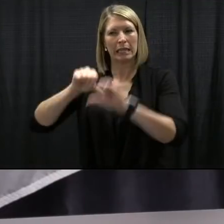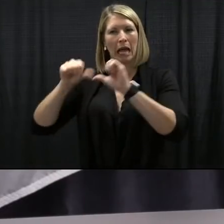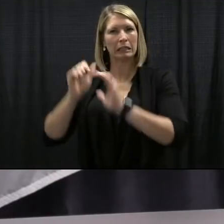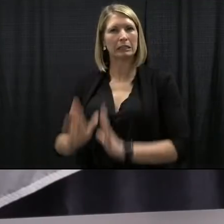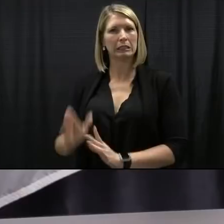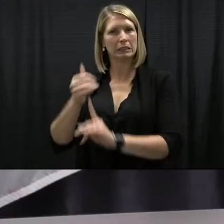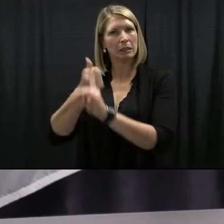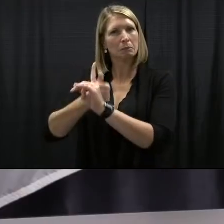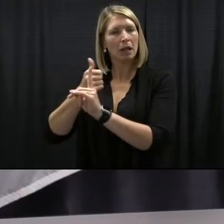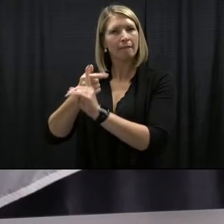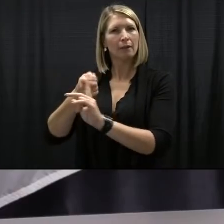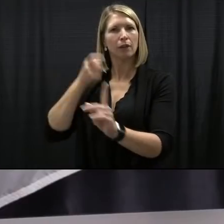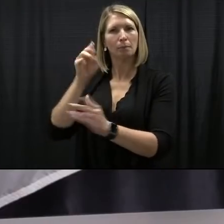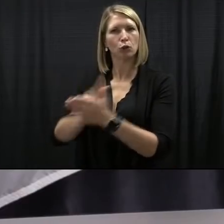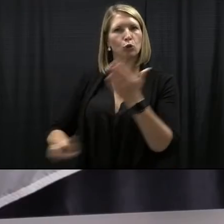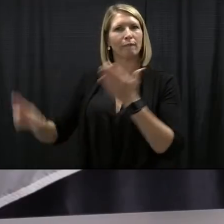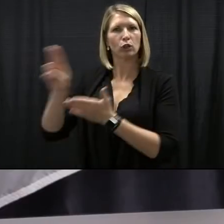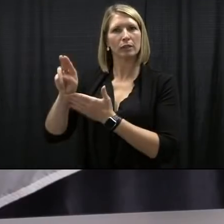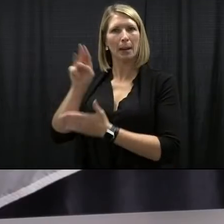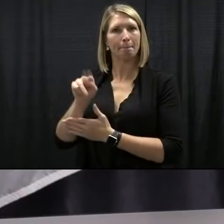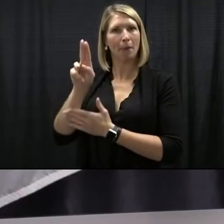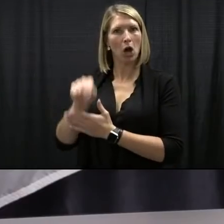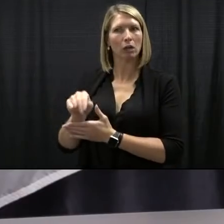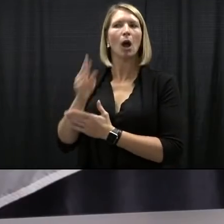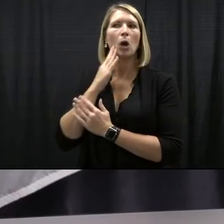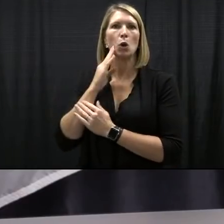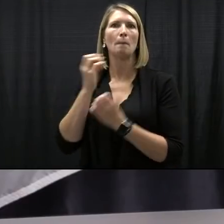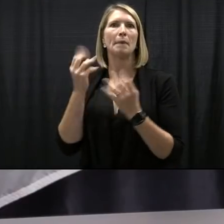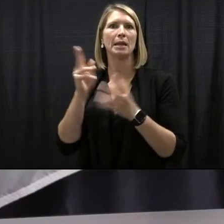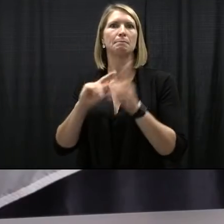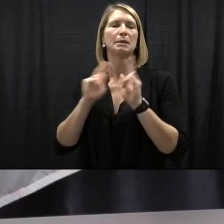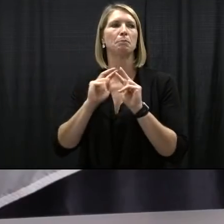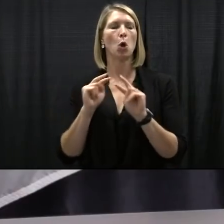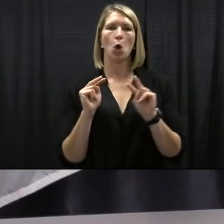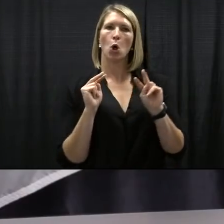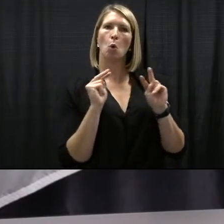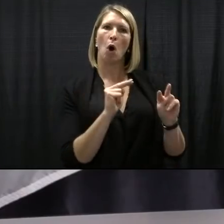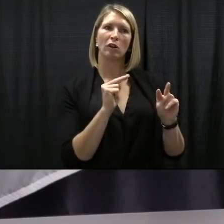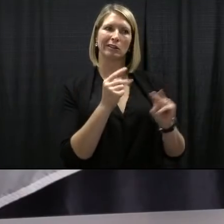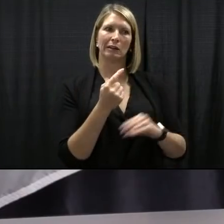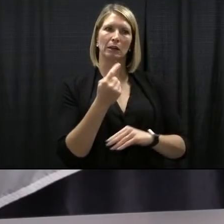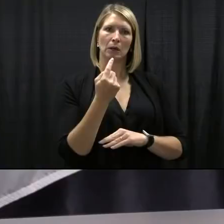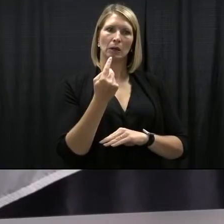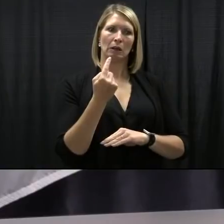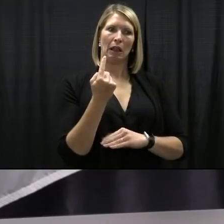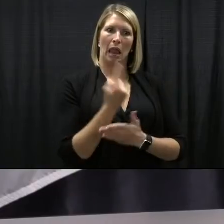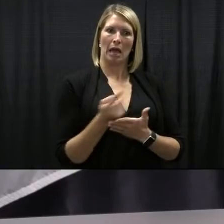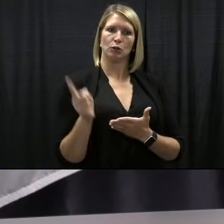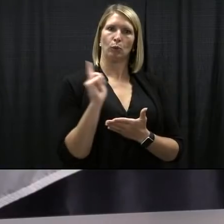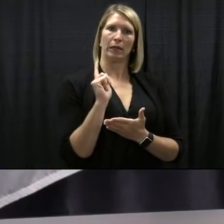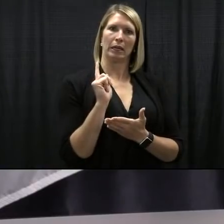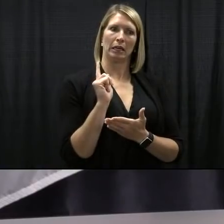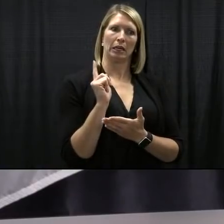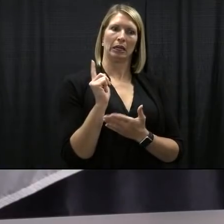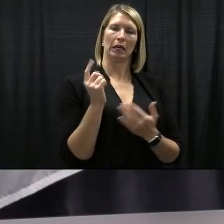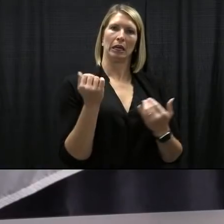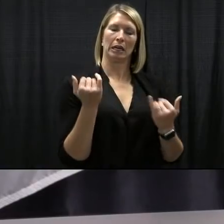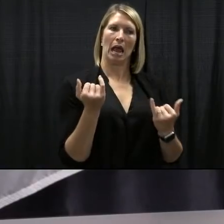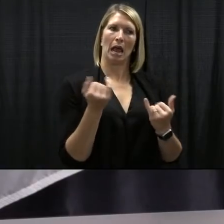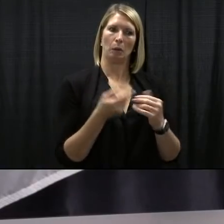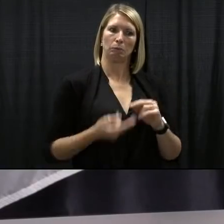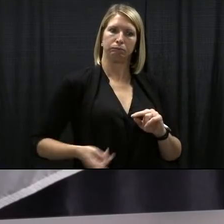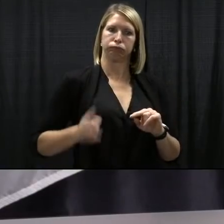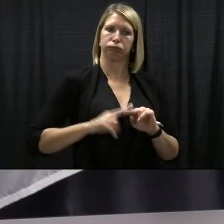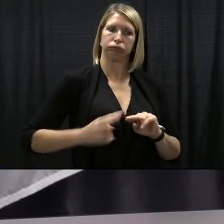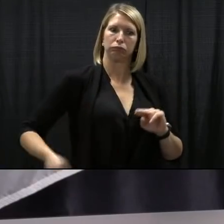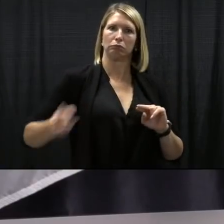numbers as they've been occurring over the last few days and wondering what the future holds. And this will afford us all an opportunity to